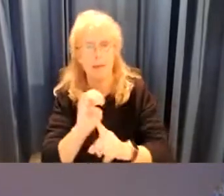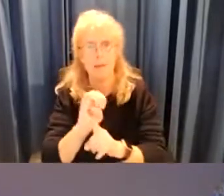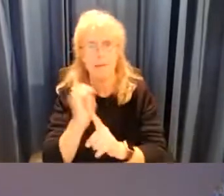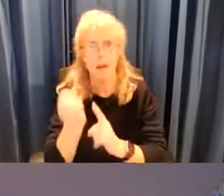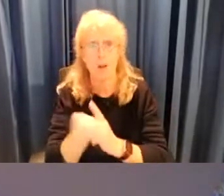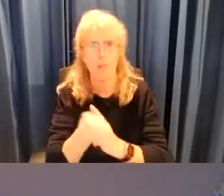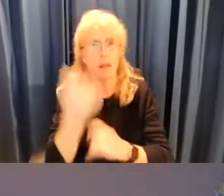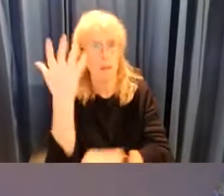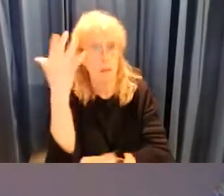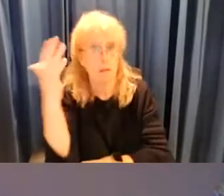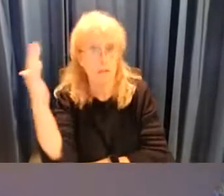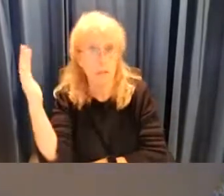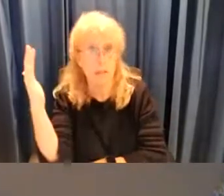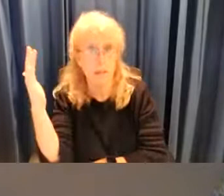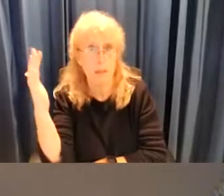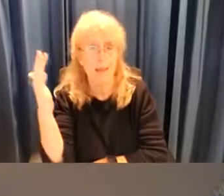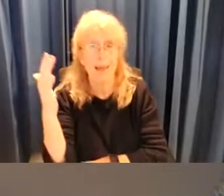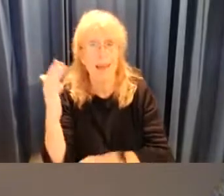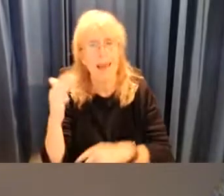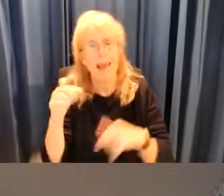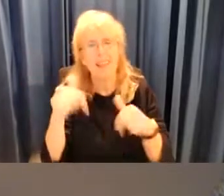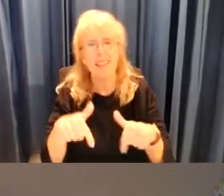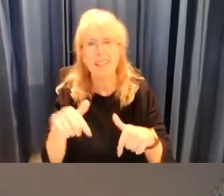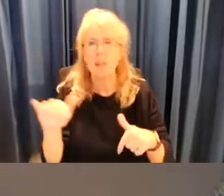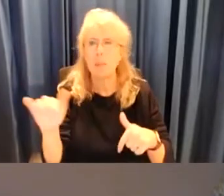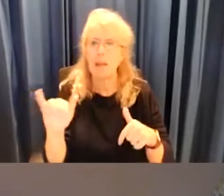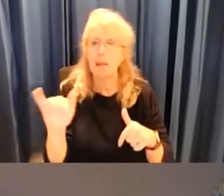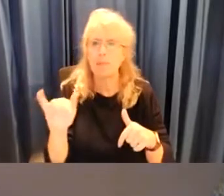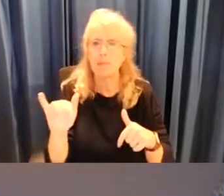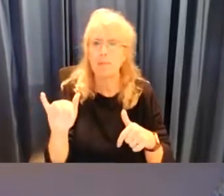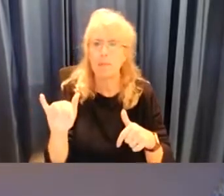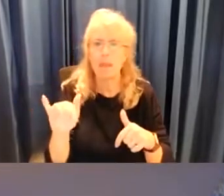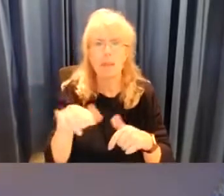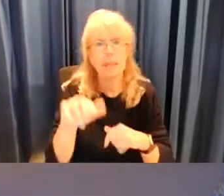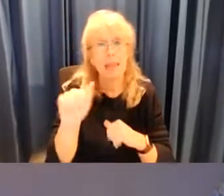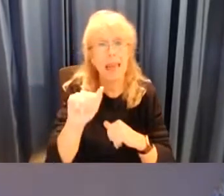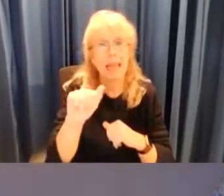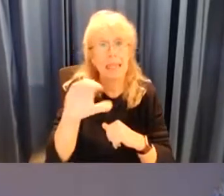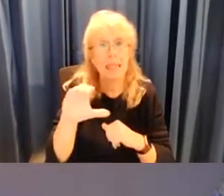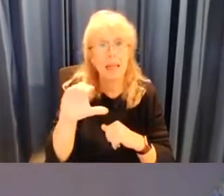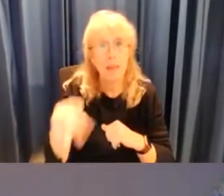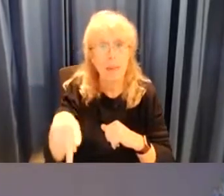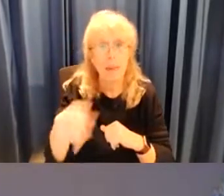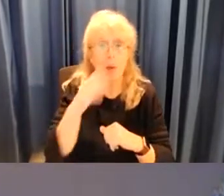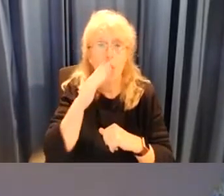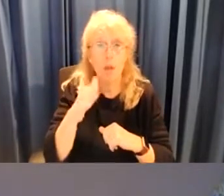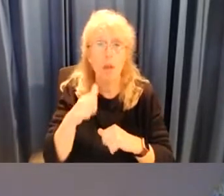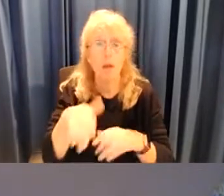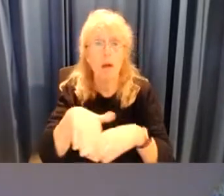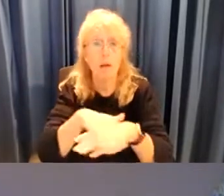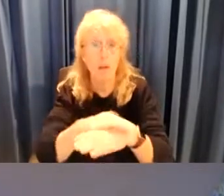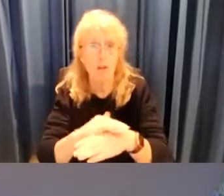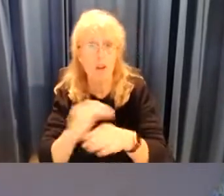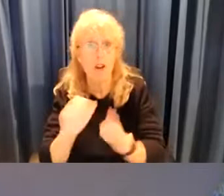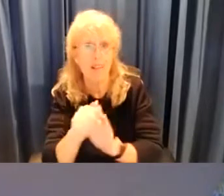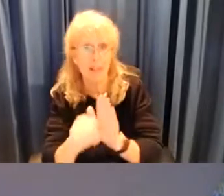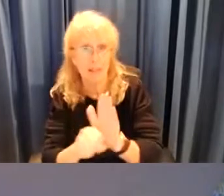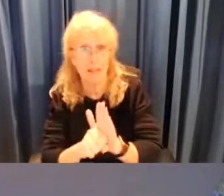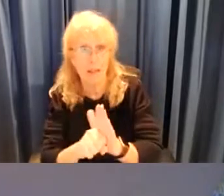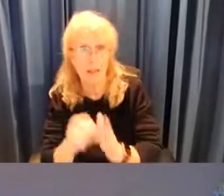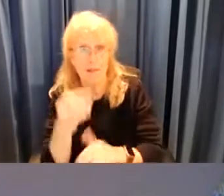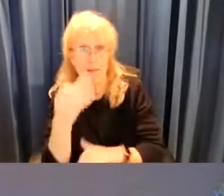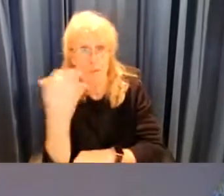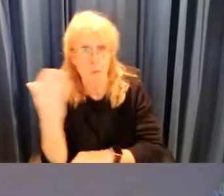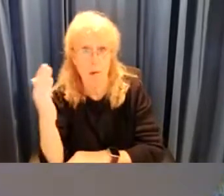trees. And this would be, since the HCP is going to cover the state forest, and we have